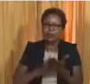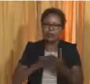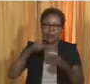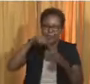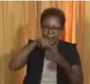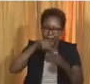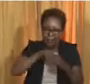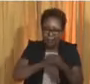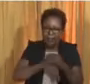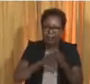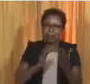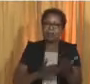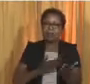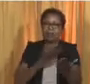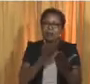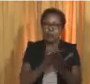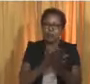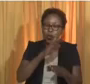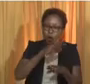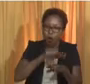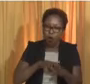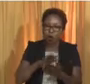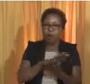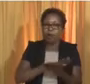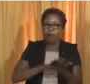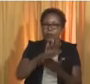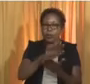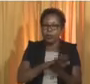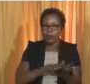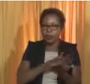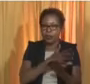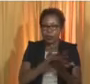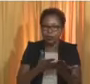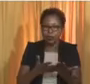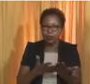on the basic structure doctrine.